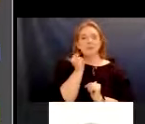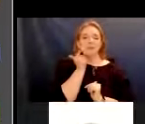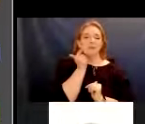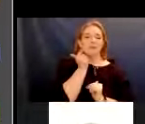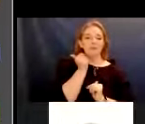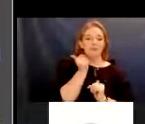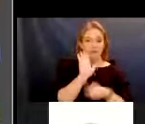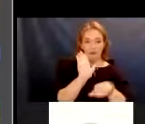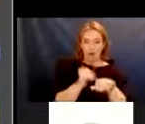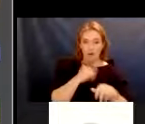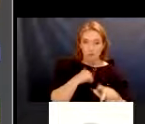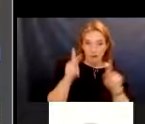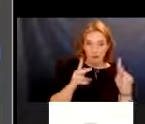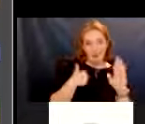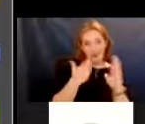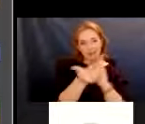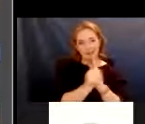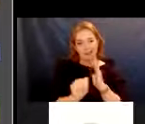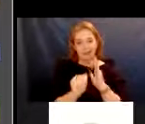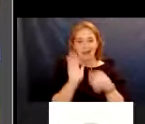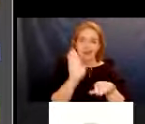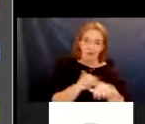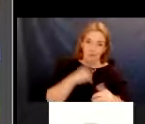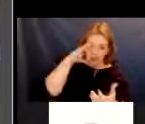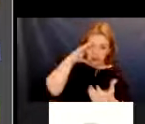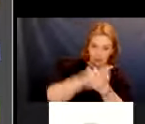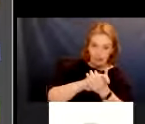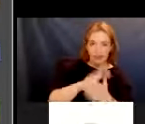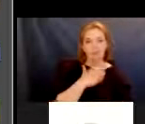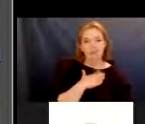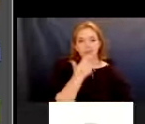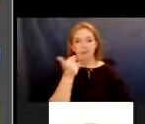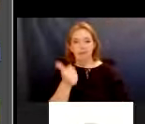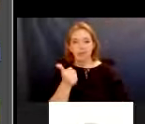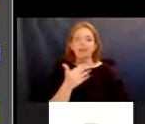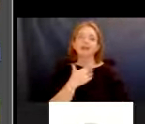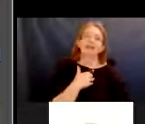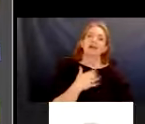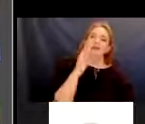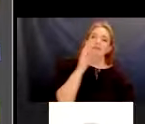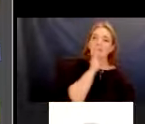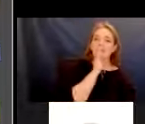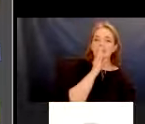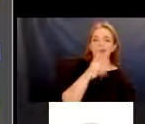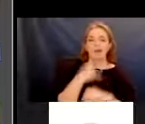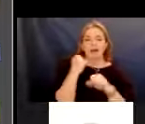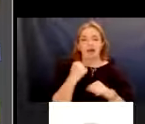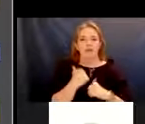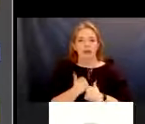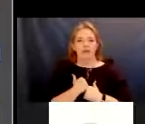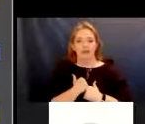peeps, my skill. Call my creed, my bay, my draw, heavy bag.